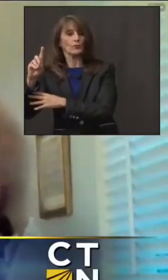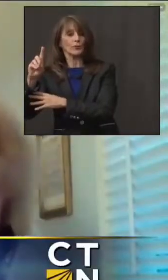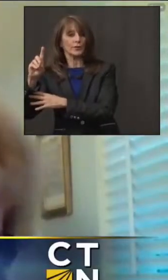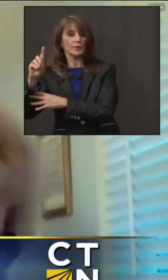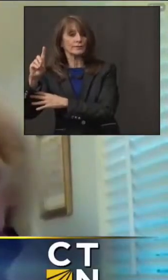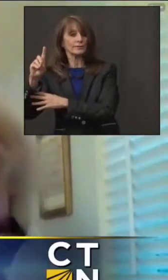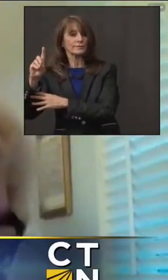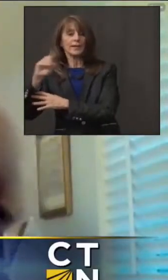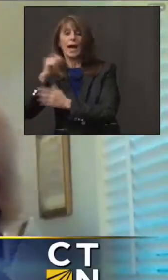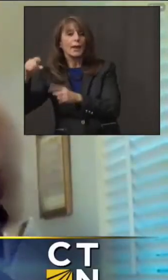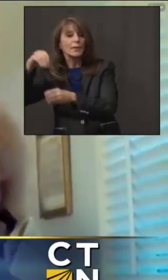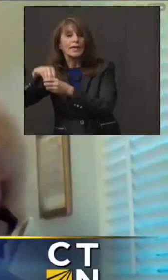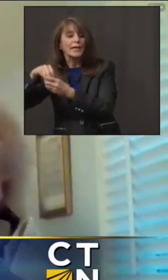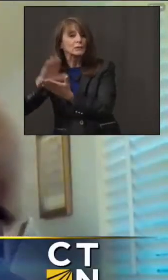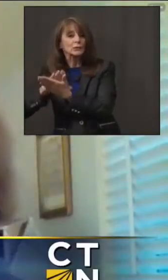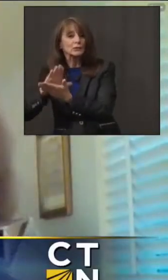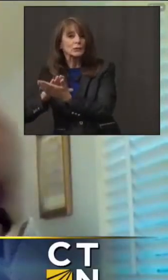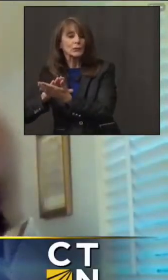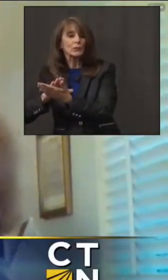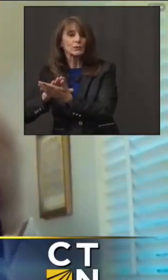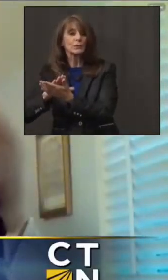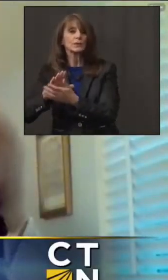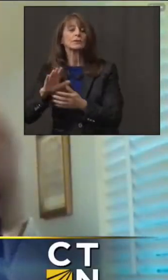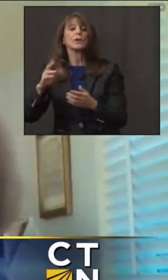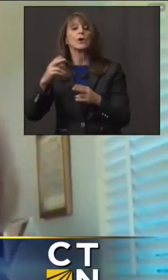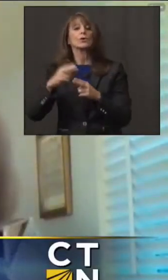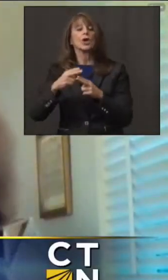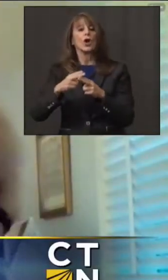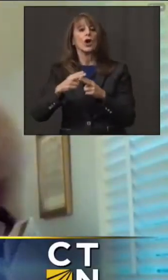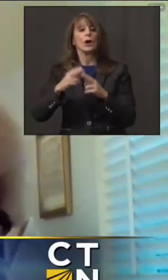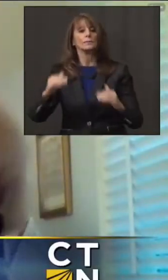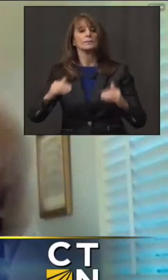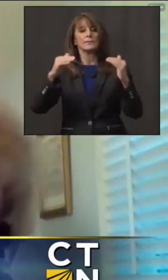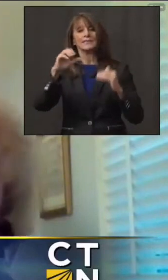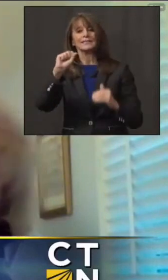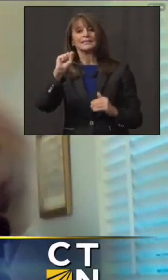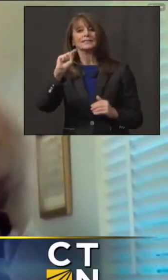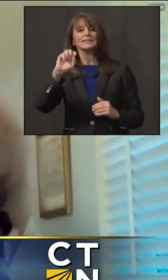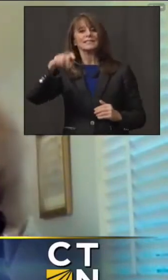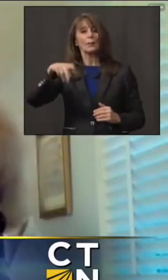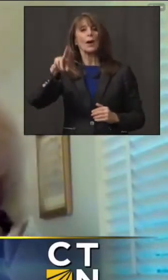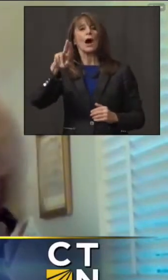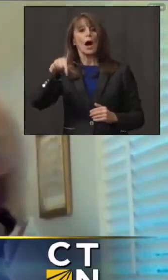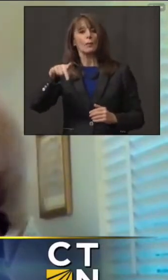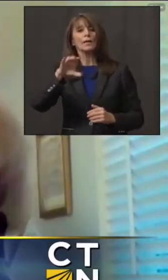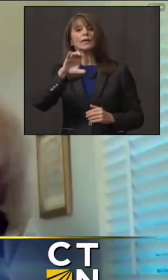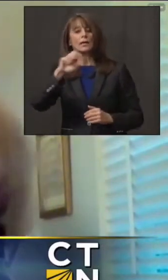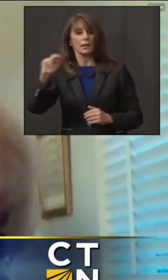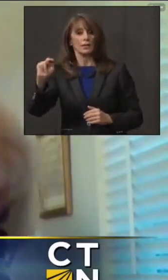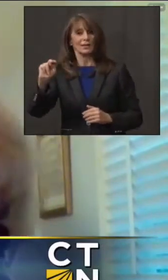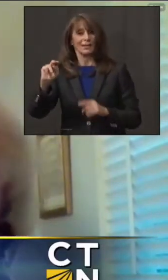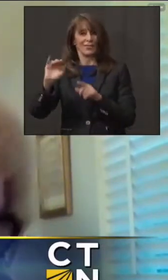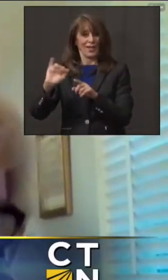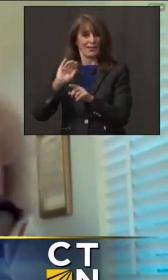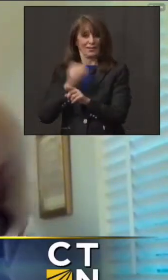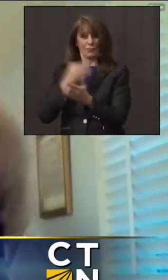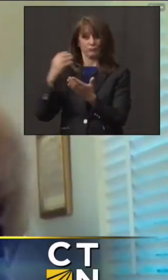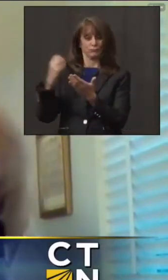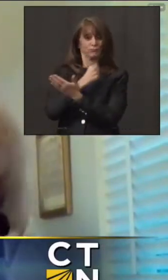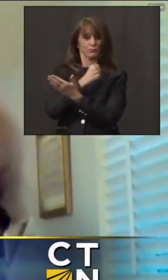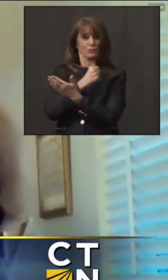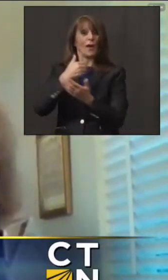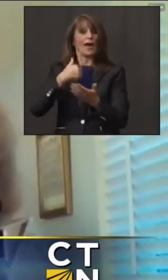of school. So Step Up Connecticut is a perfect opportunity for us to bring in